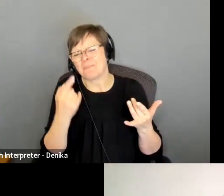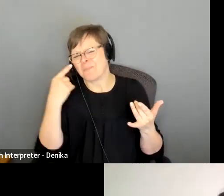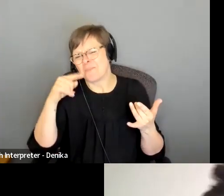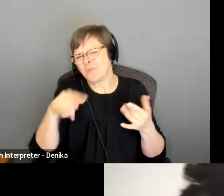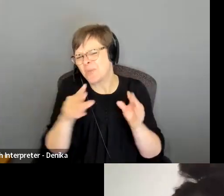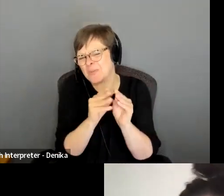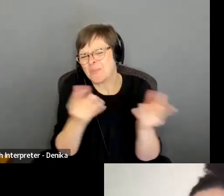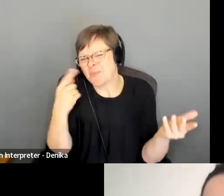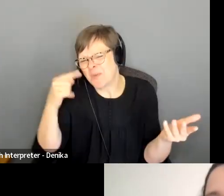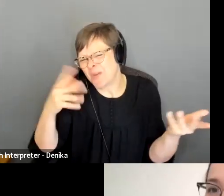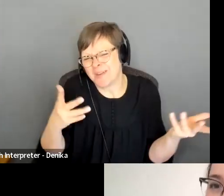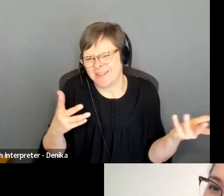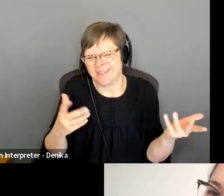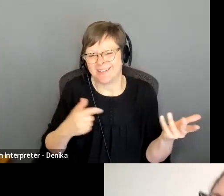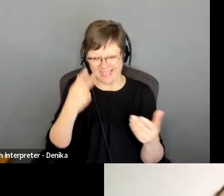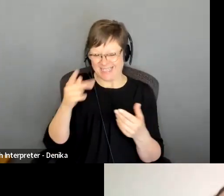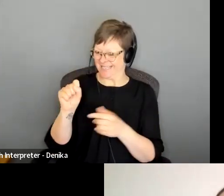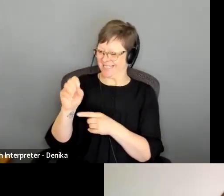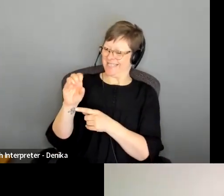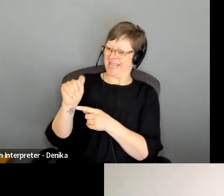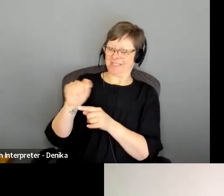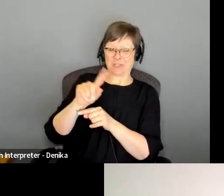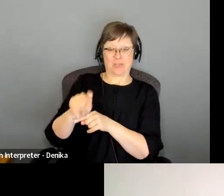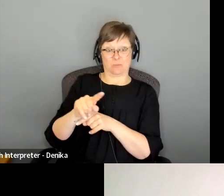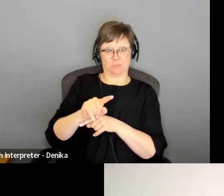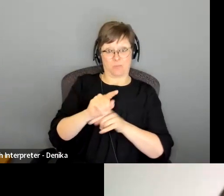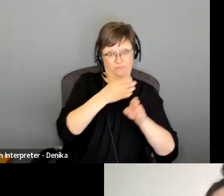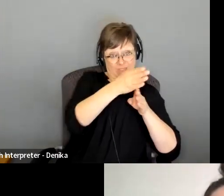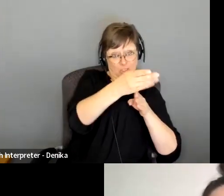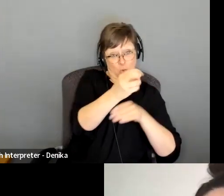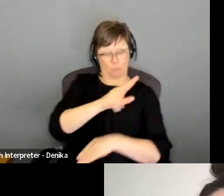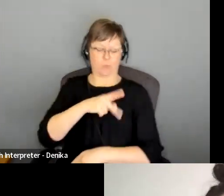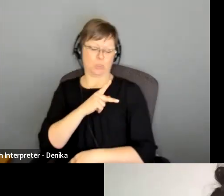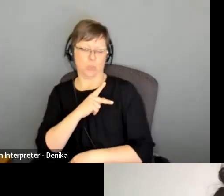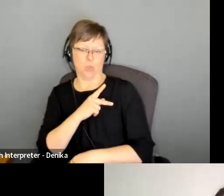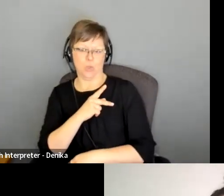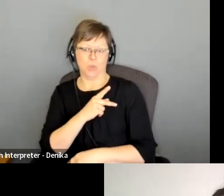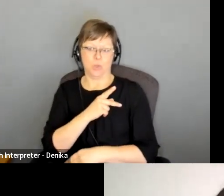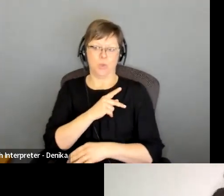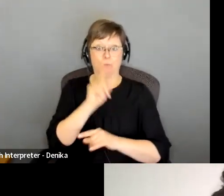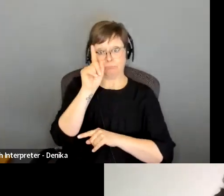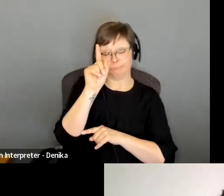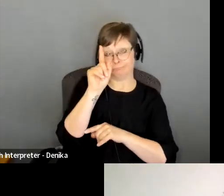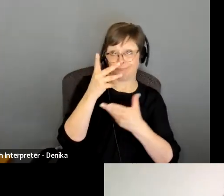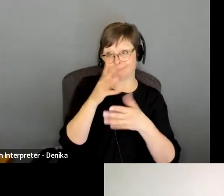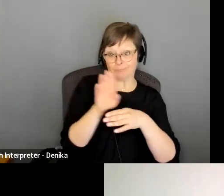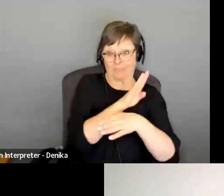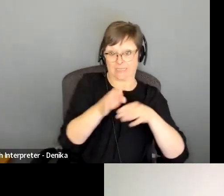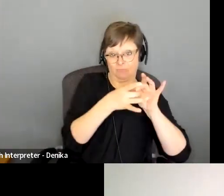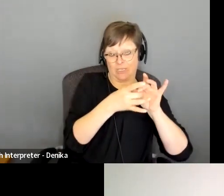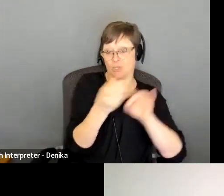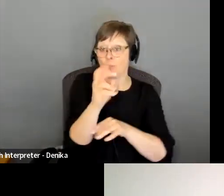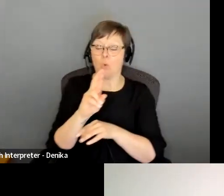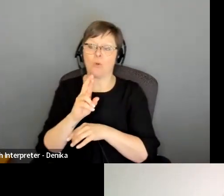know, I'm looking at Scott's question about like, is this a professional connection or a personal one? Let's that might affect how I